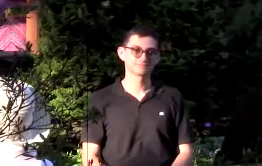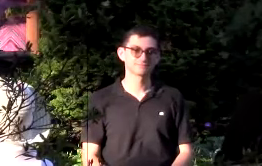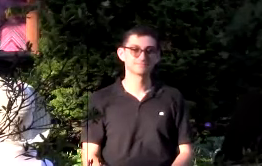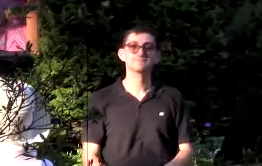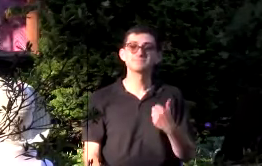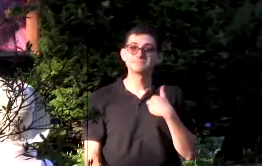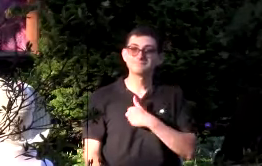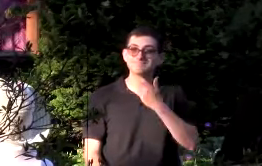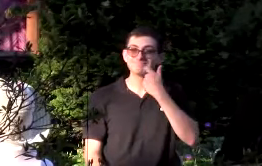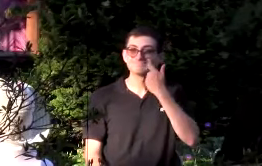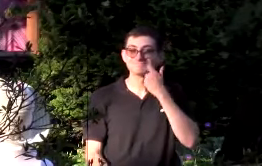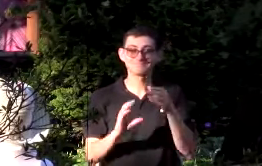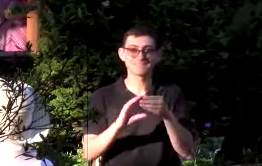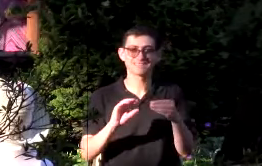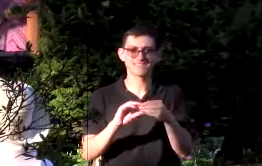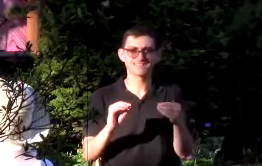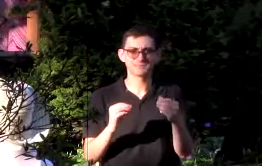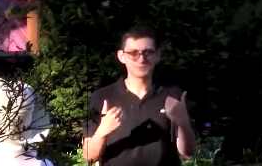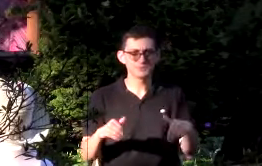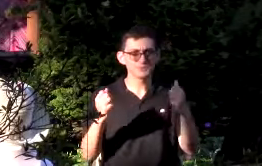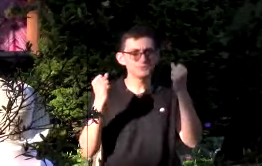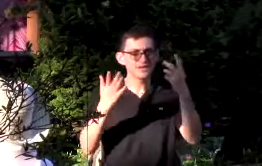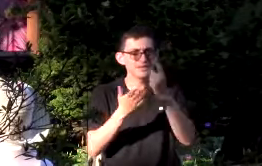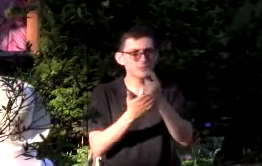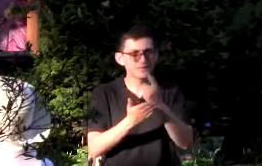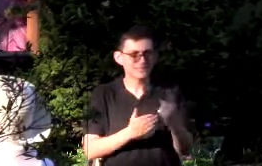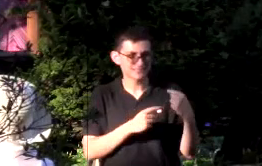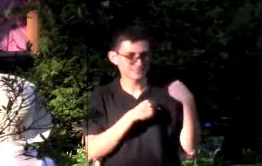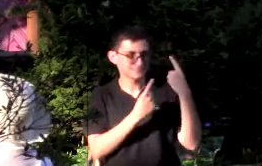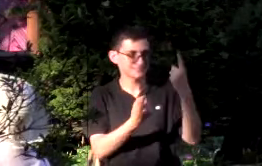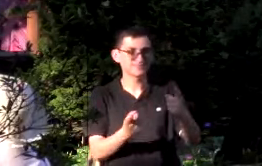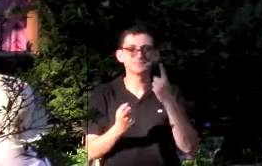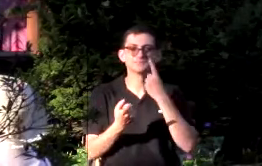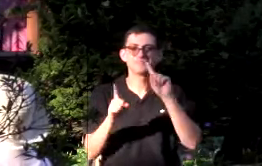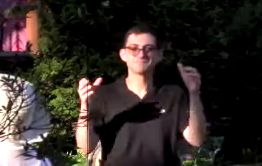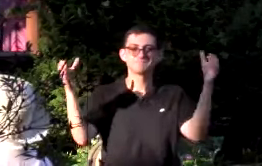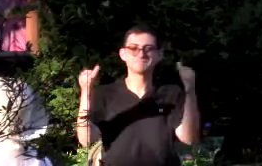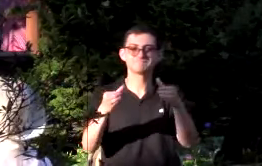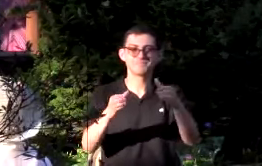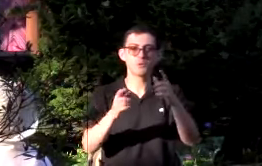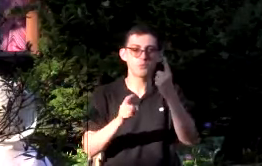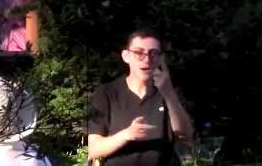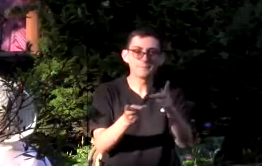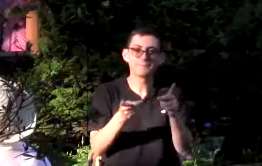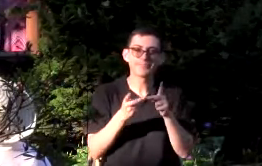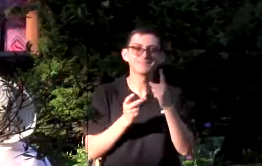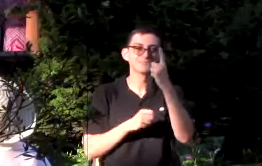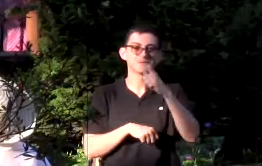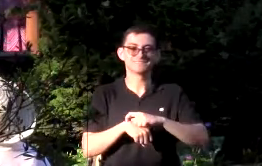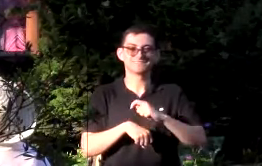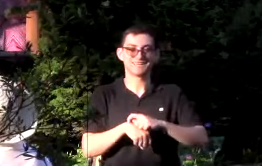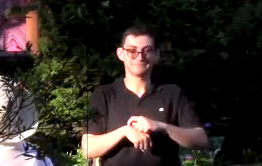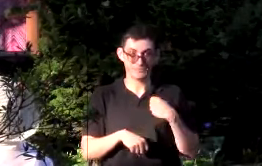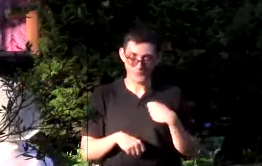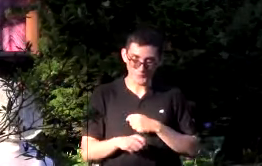were saying that it's been several weeks since we have been in the same place at the same time, and we're getting our groove back on. And I